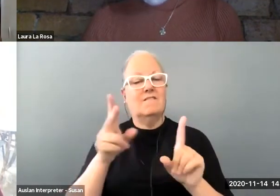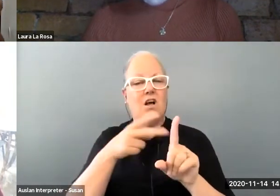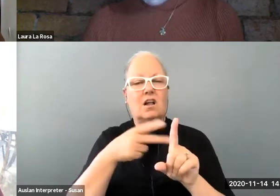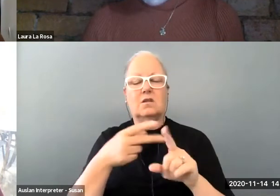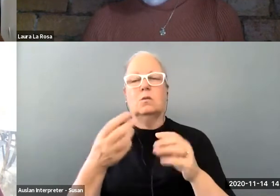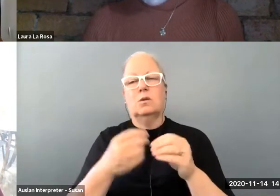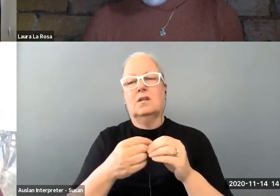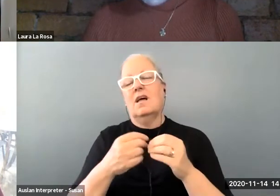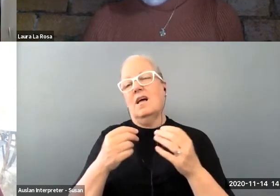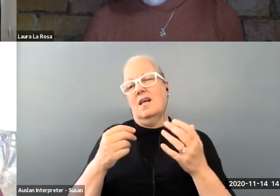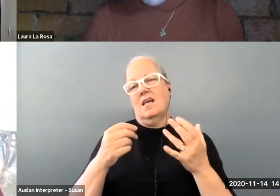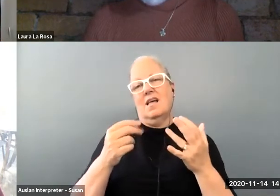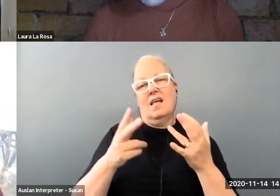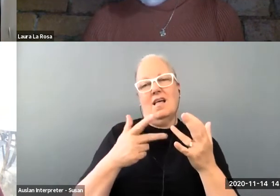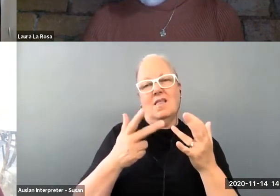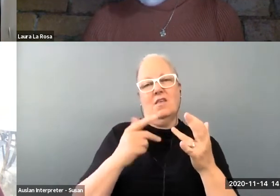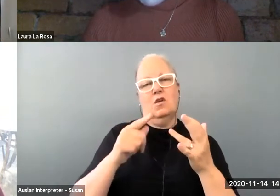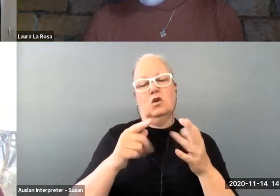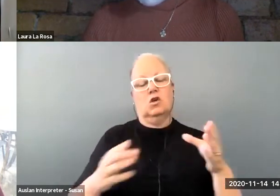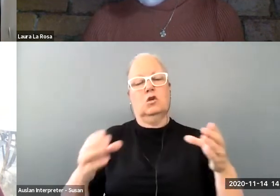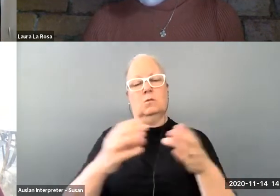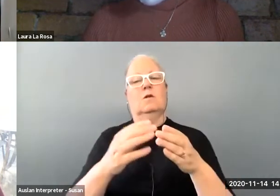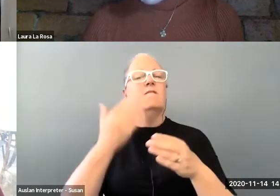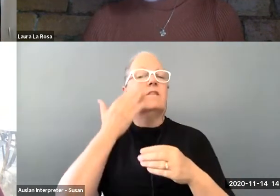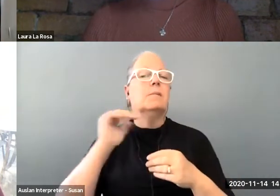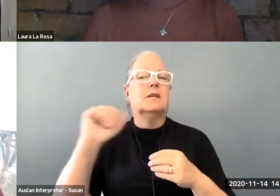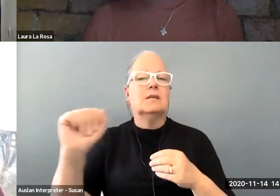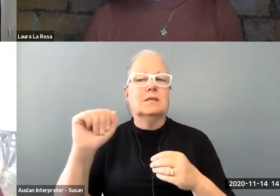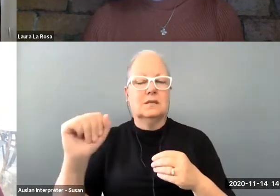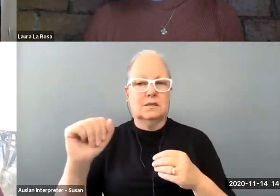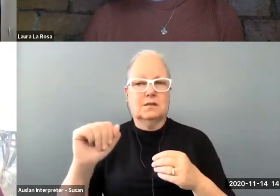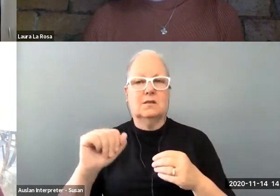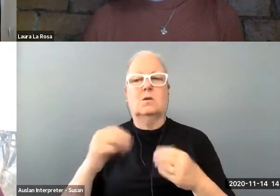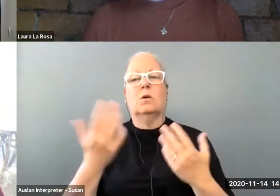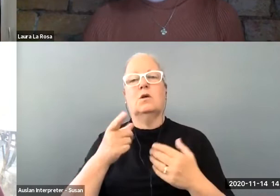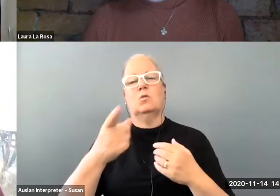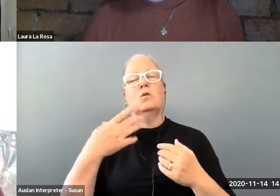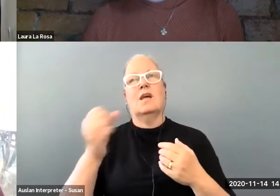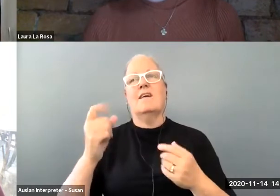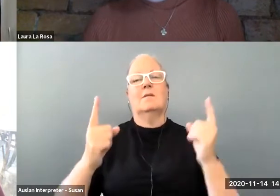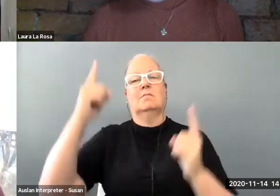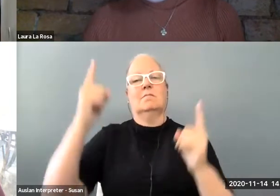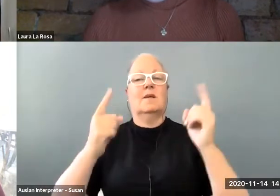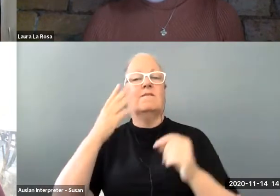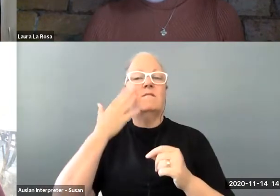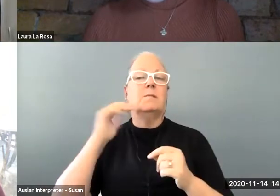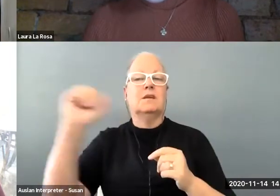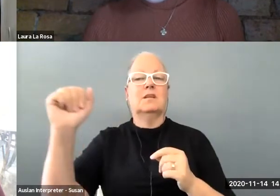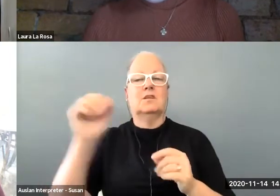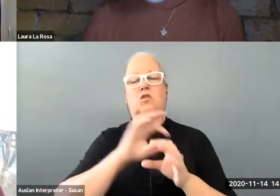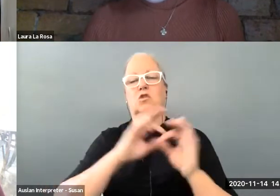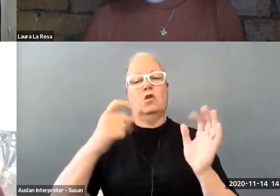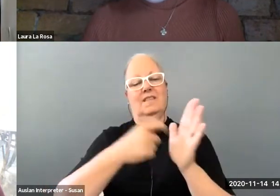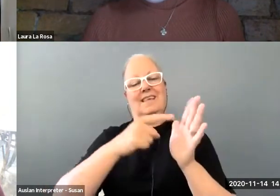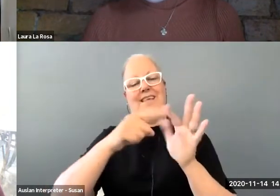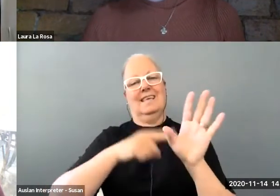more beneficial communal feminisms and the values and wisdom of matriarchal cultures where feminism is not the key concept at